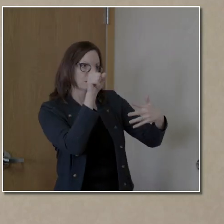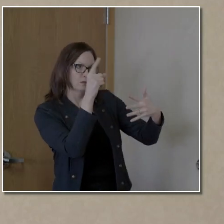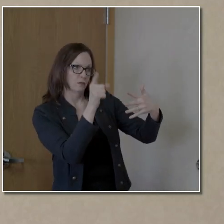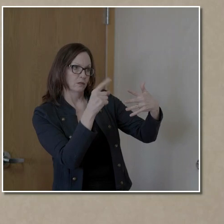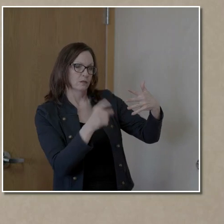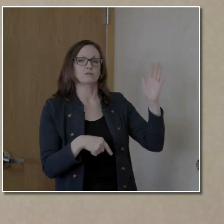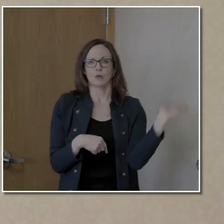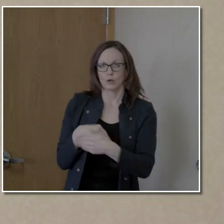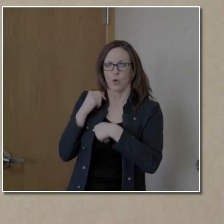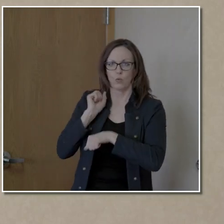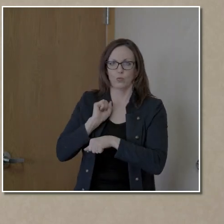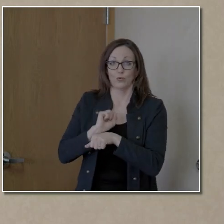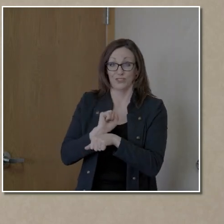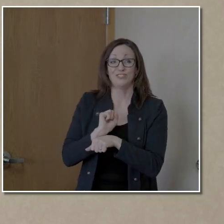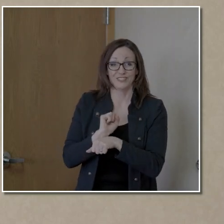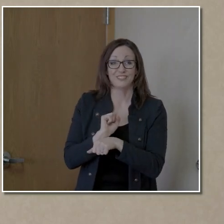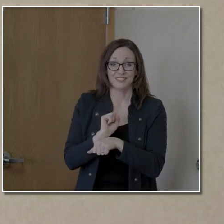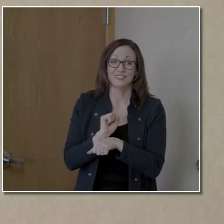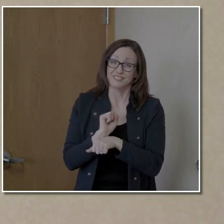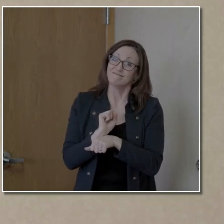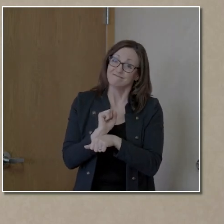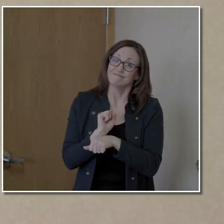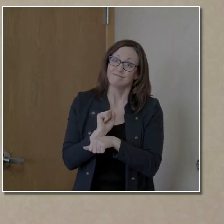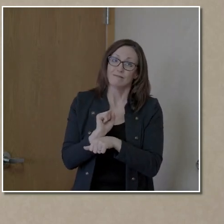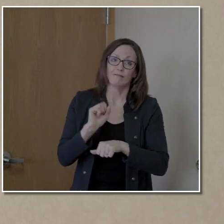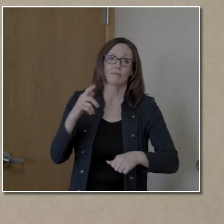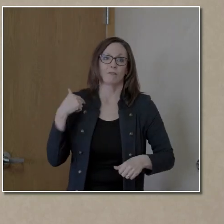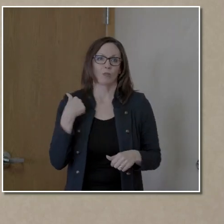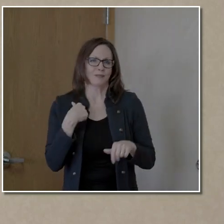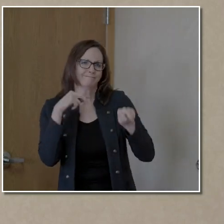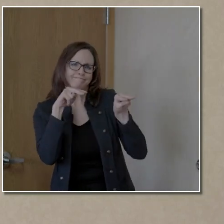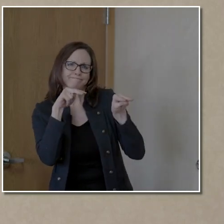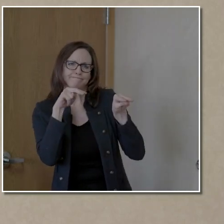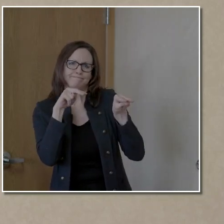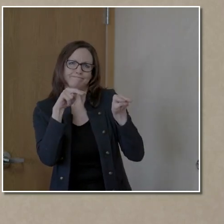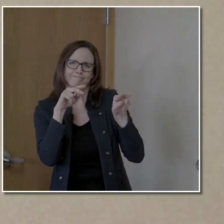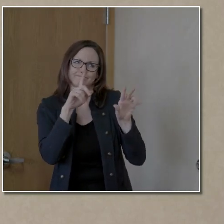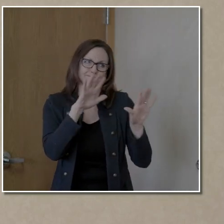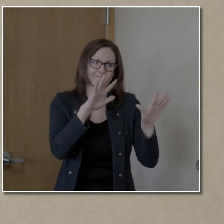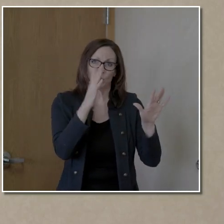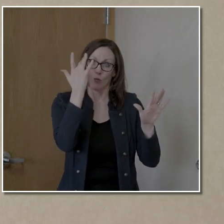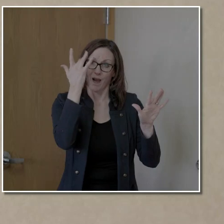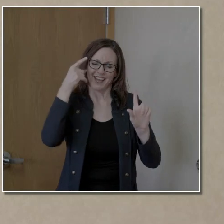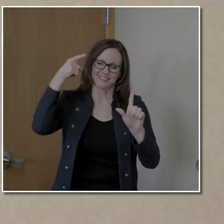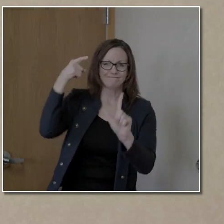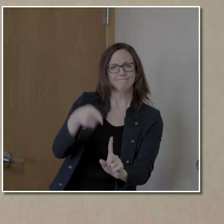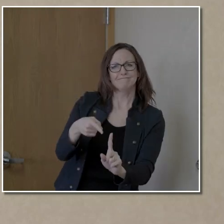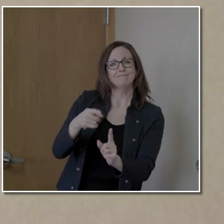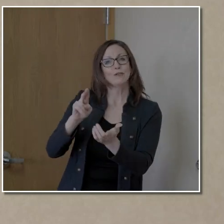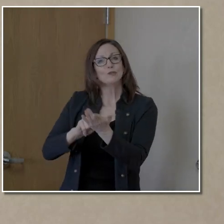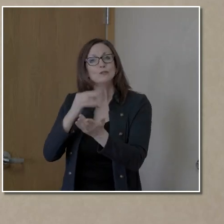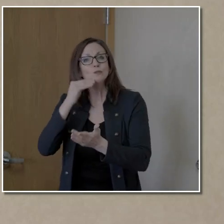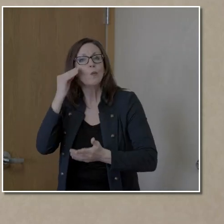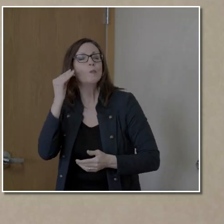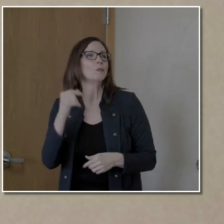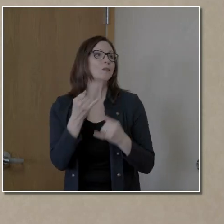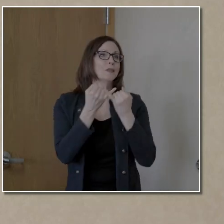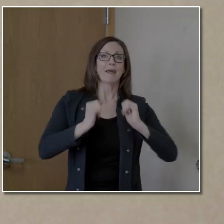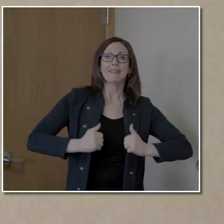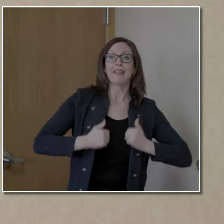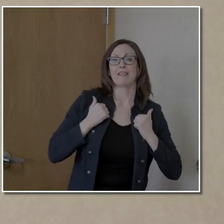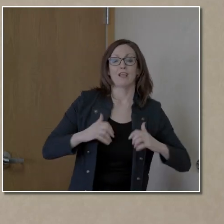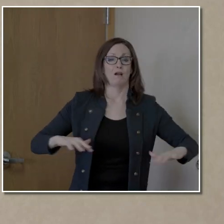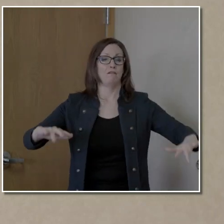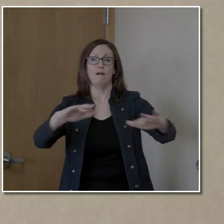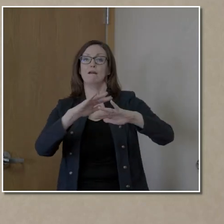important infection control measures, and we here at the SEOC are working very closely with long-term